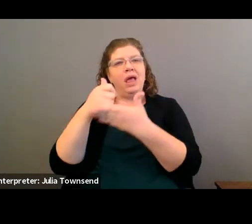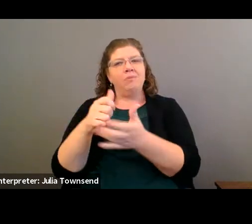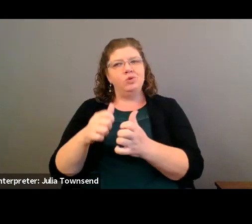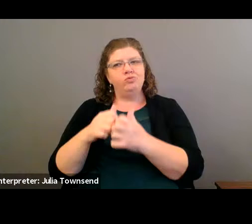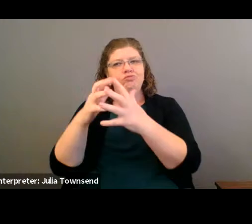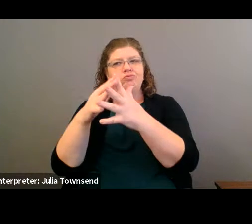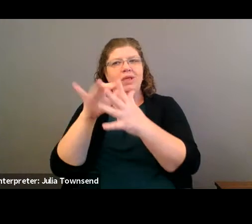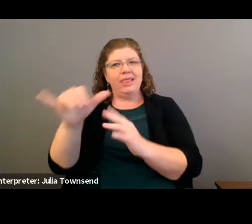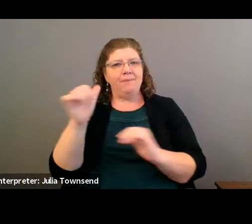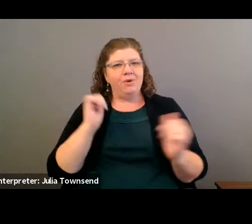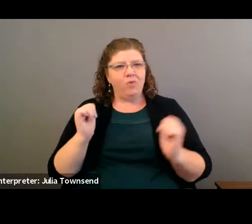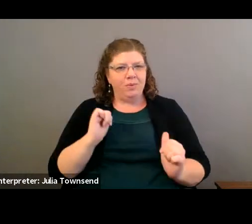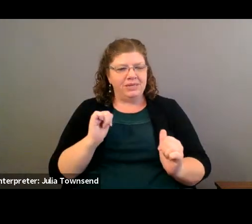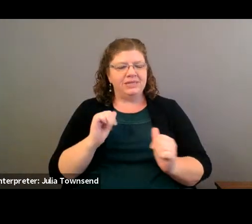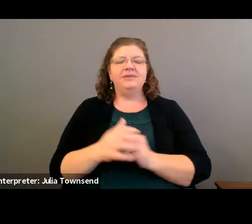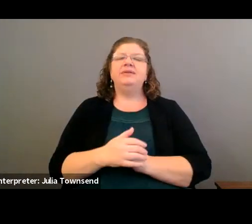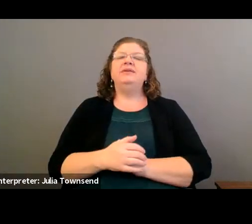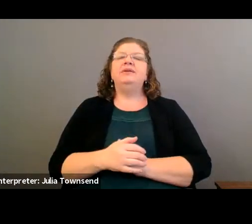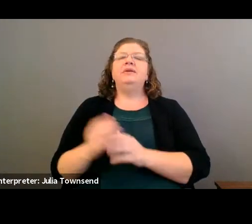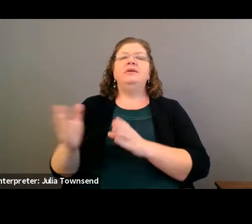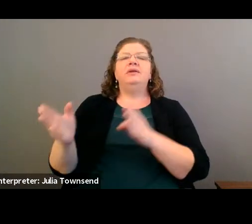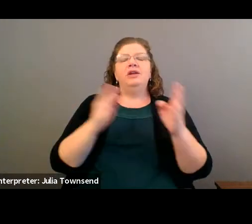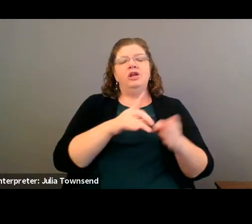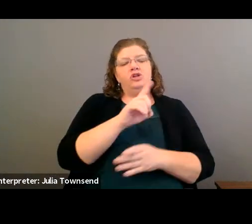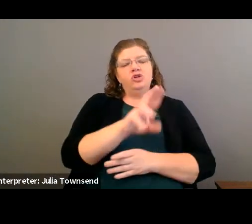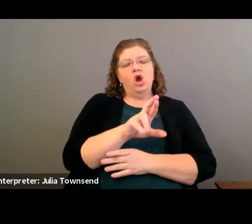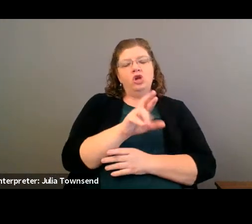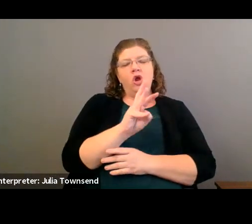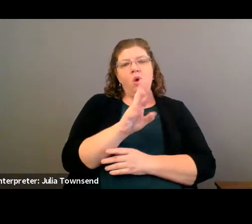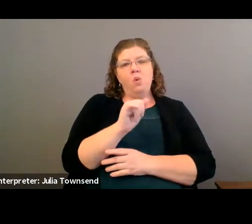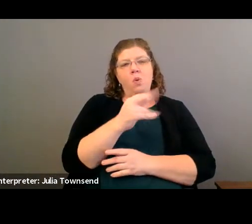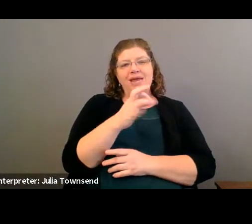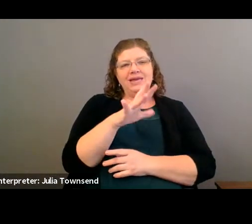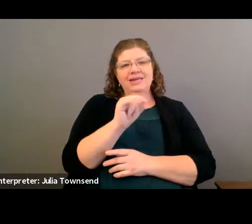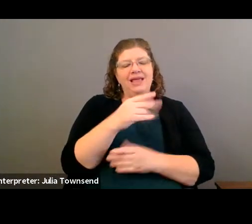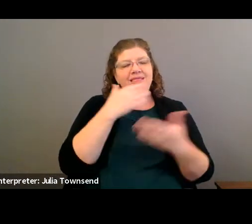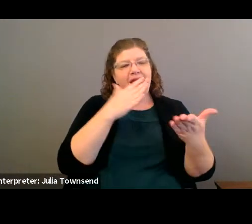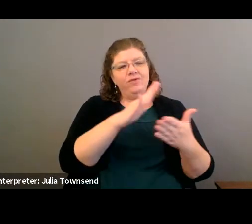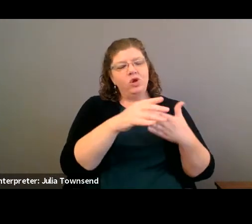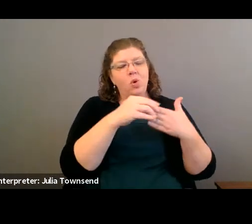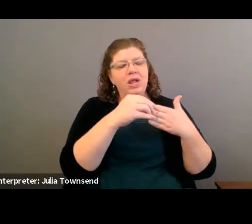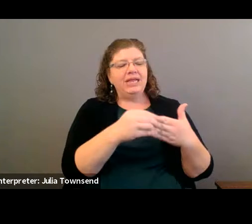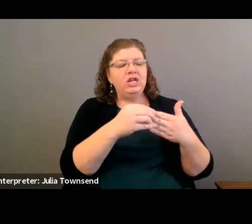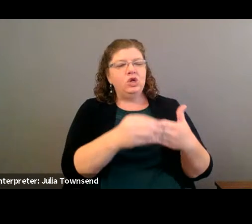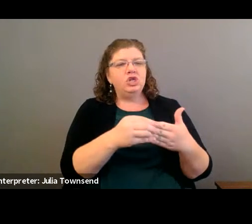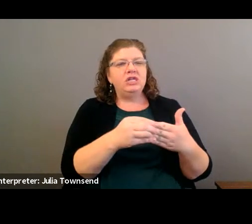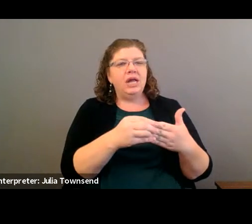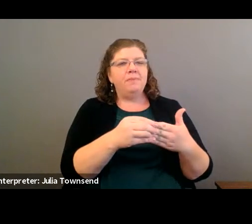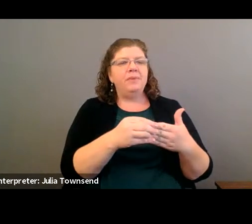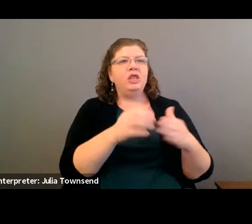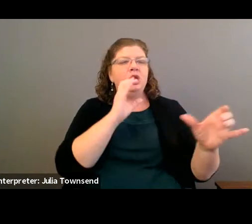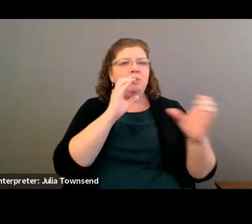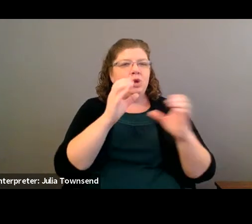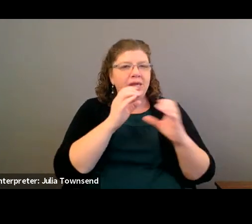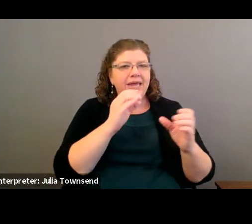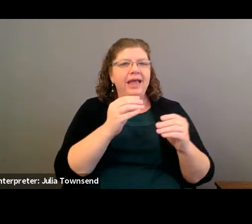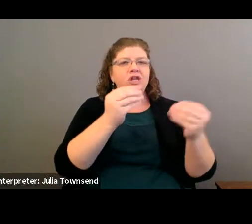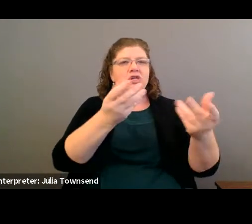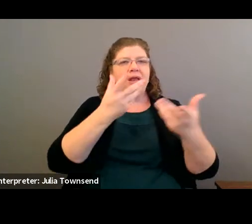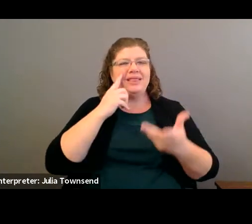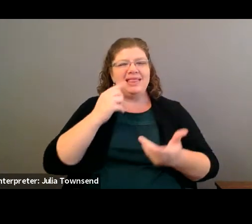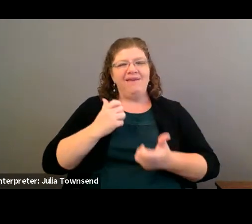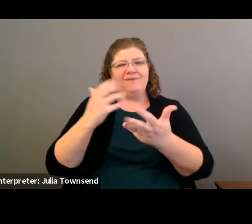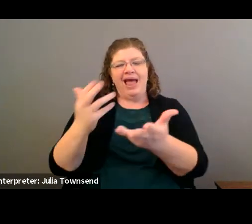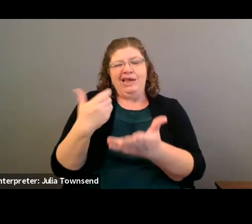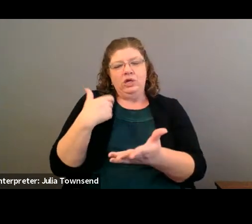together. And also, Dr. Wagenek, thank you so much for your leadership the communication when that fire broke out last